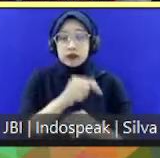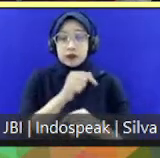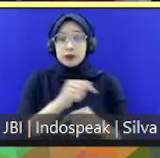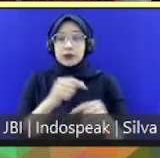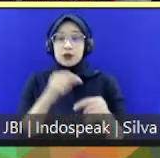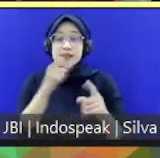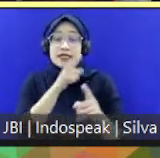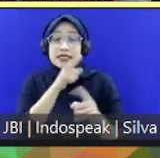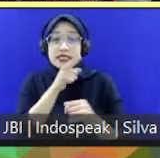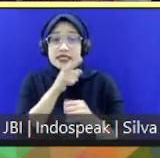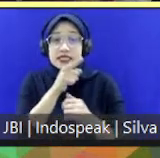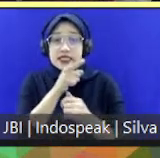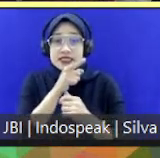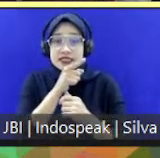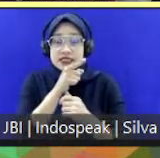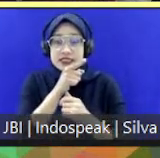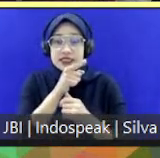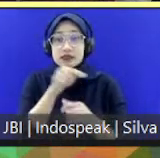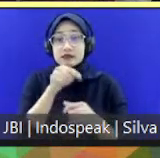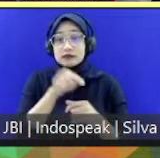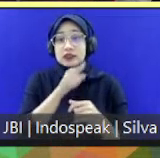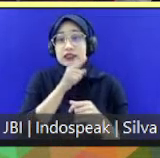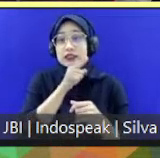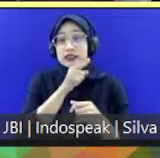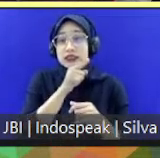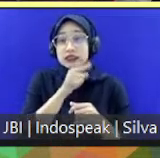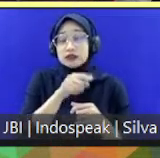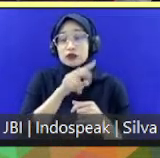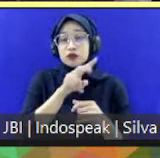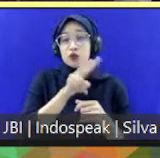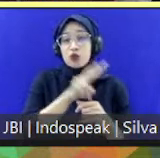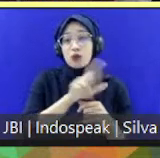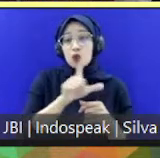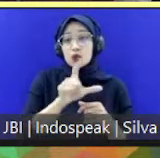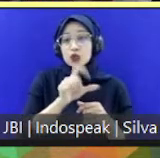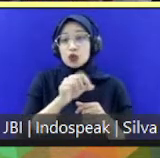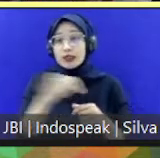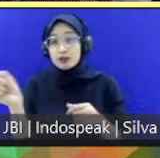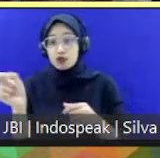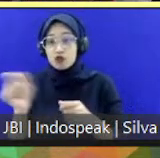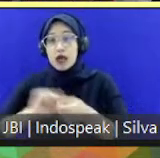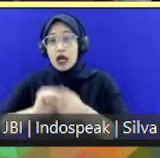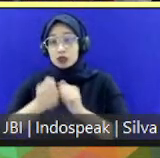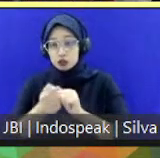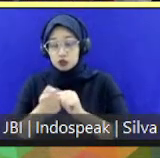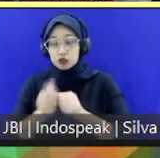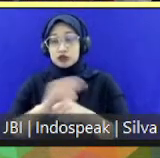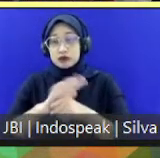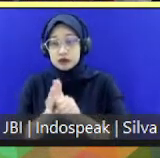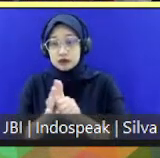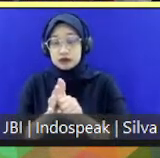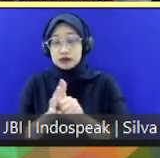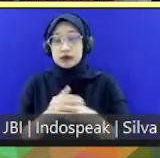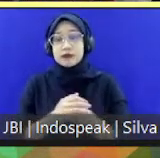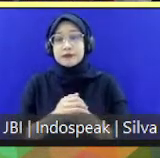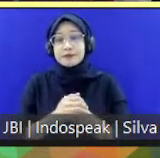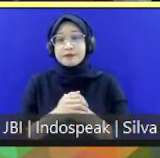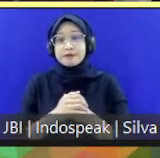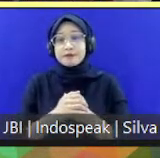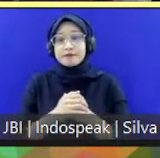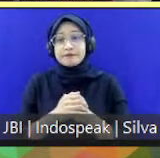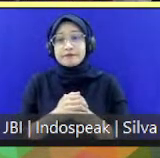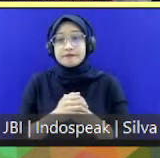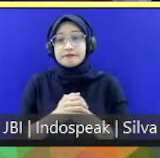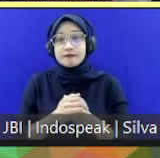that the UK has about 27,000 cases, it recorded about 150